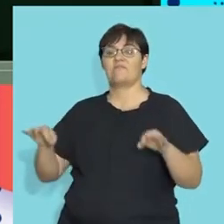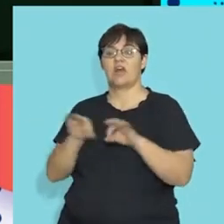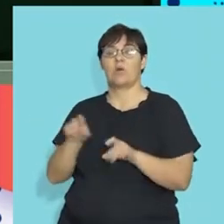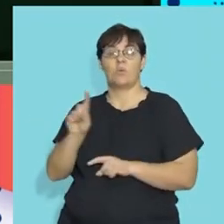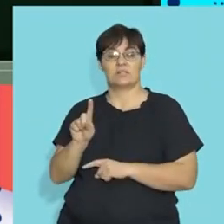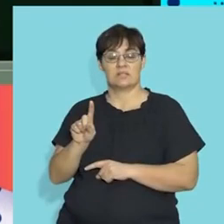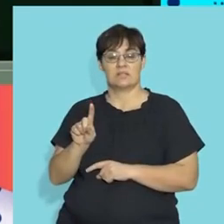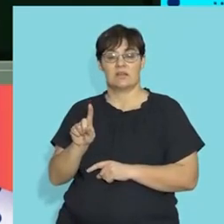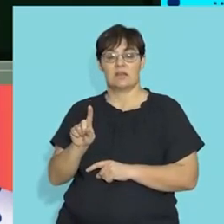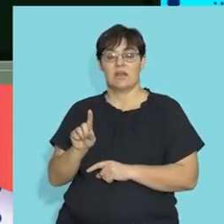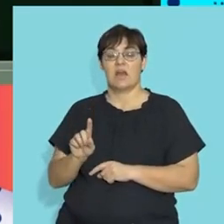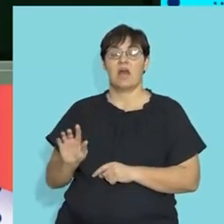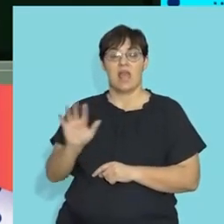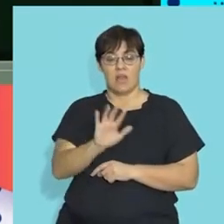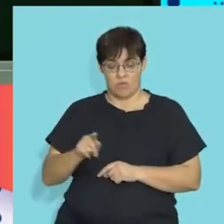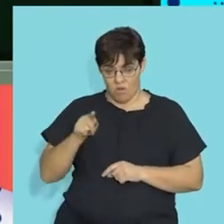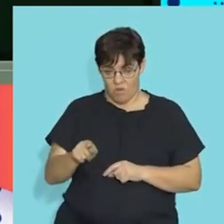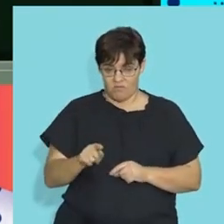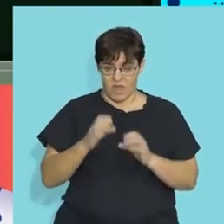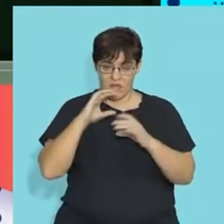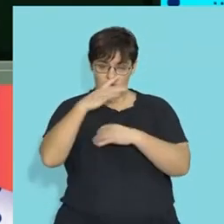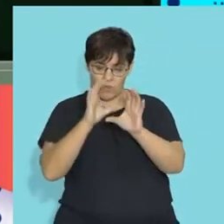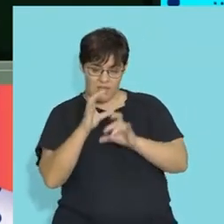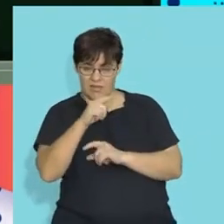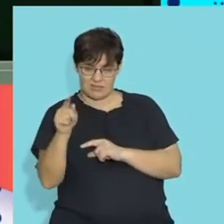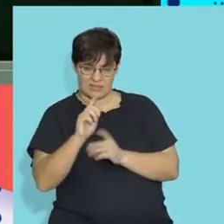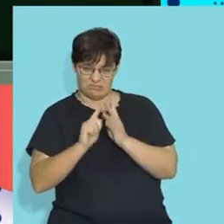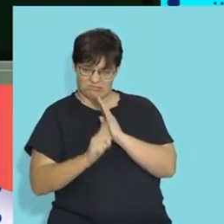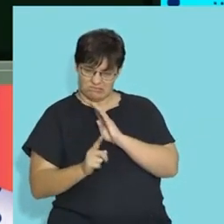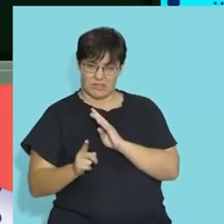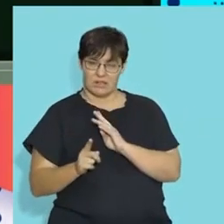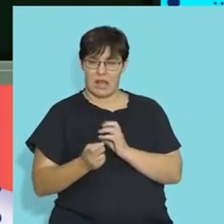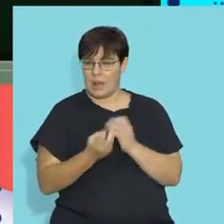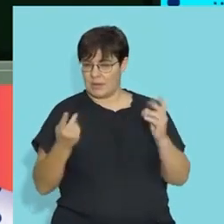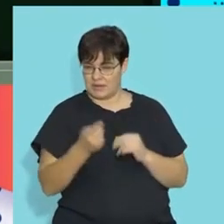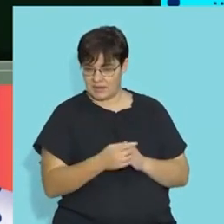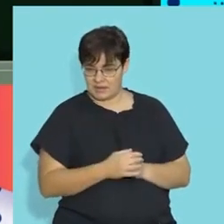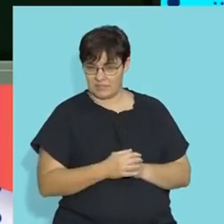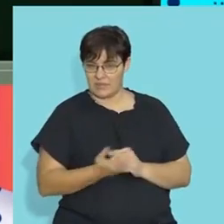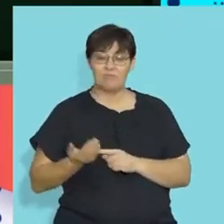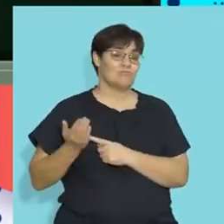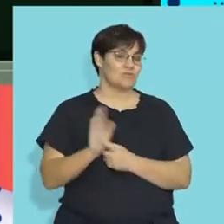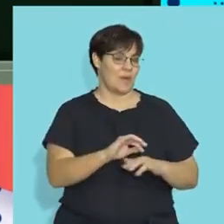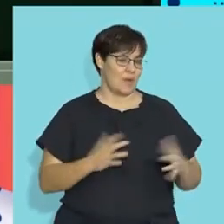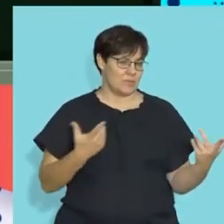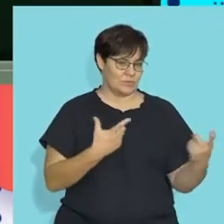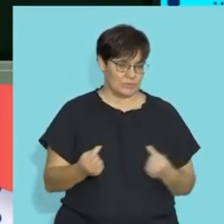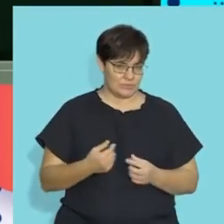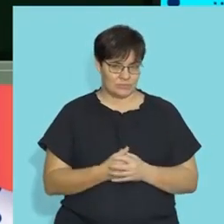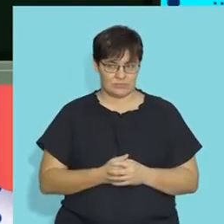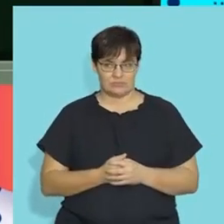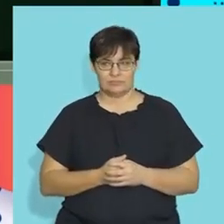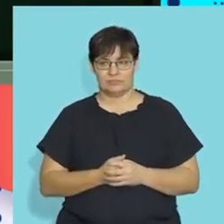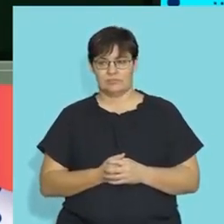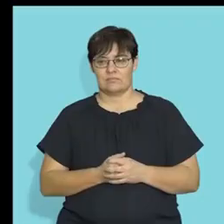what the value of the areas of an infinite amount of squares would be. But let's go to the board so I can show you how to do